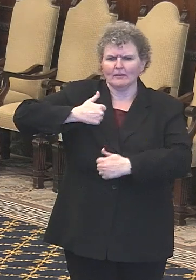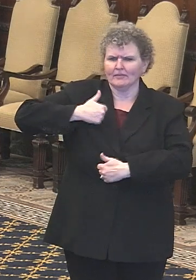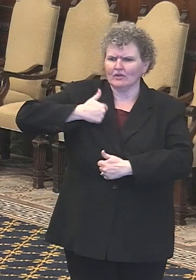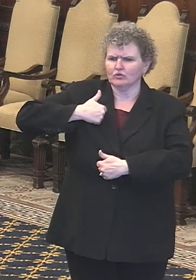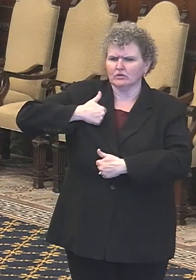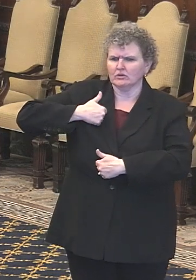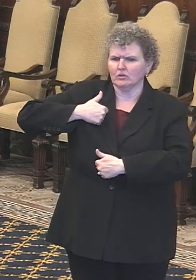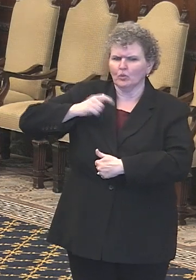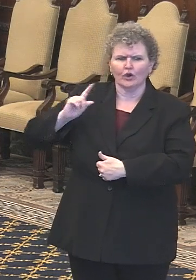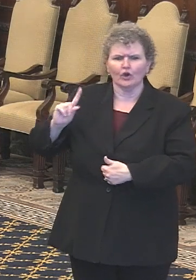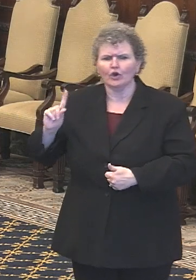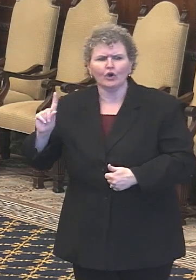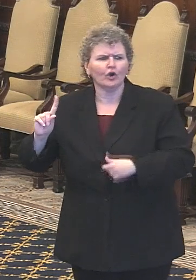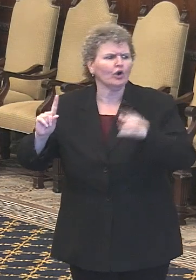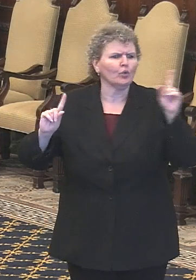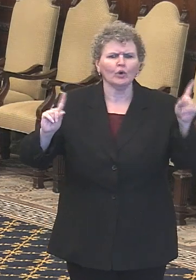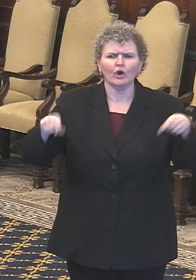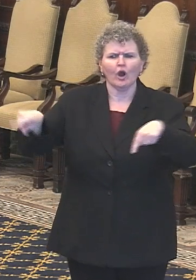depend on it going forward.